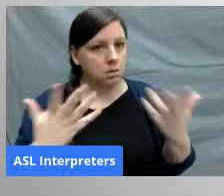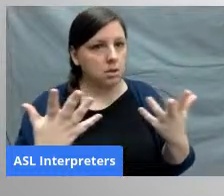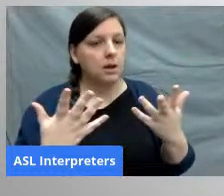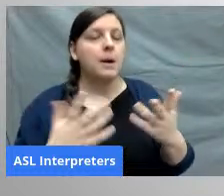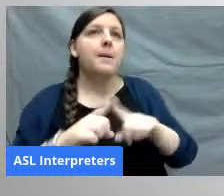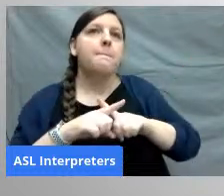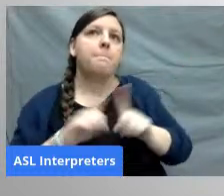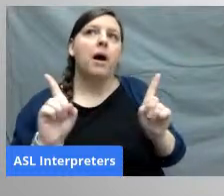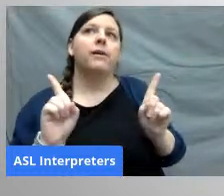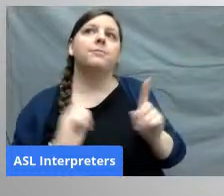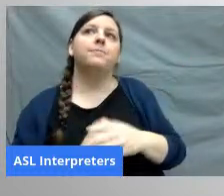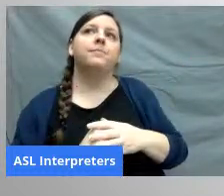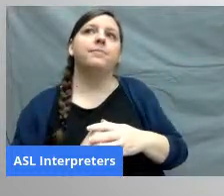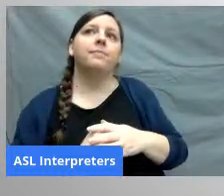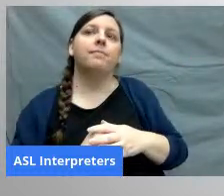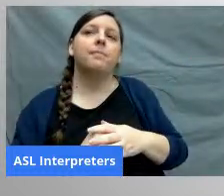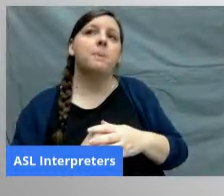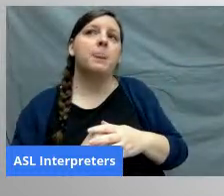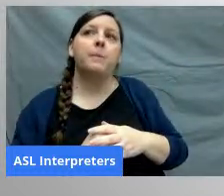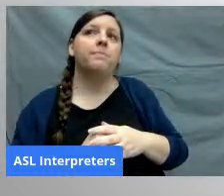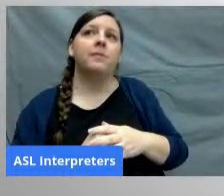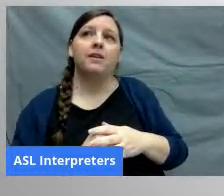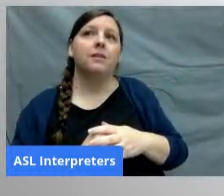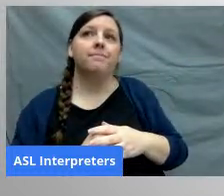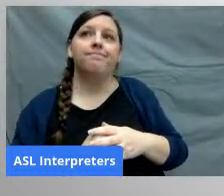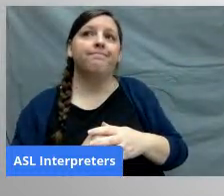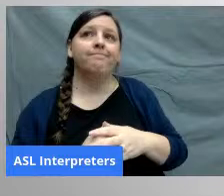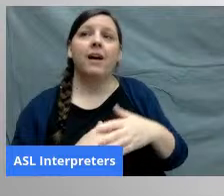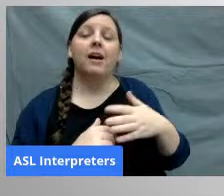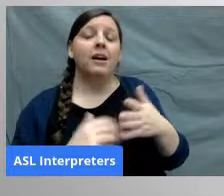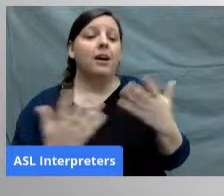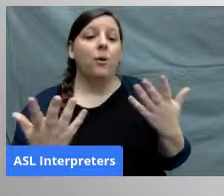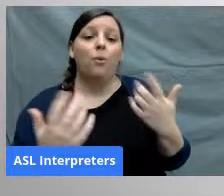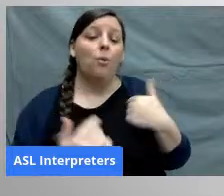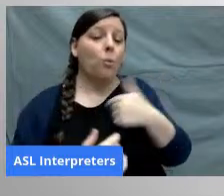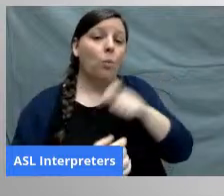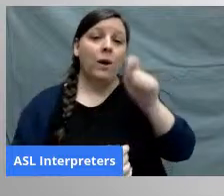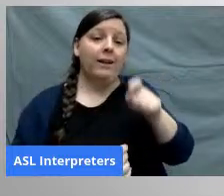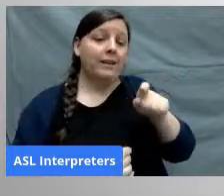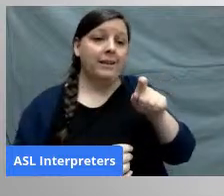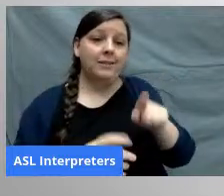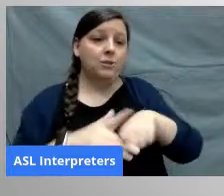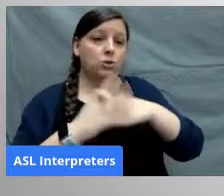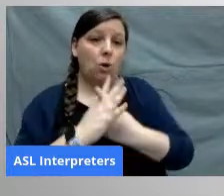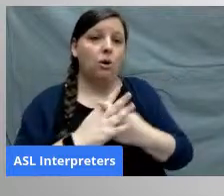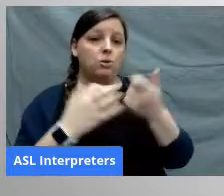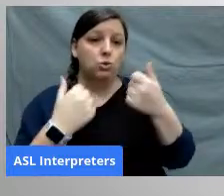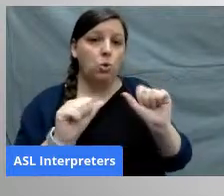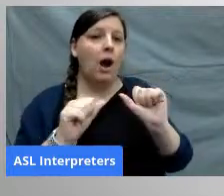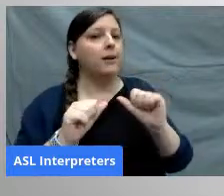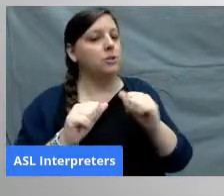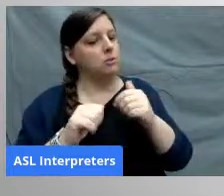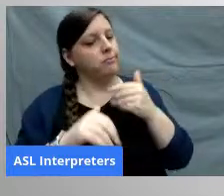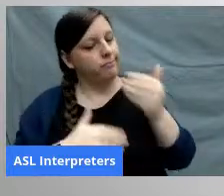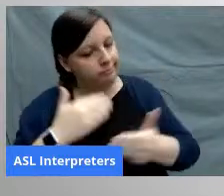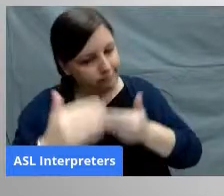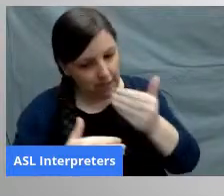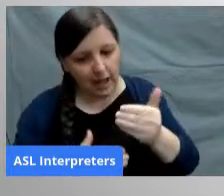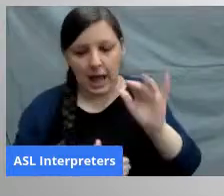But at some point, we have to start to try to move forward. And that's where the decision that we've made as a